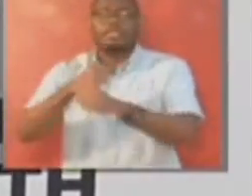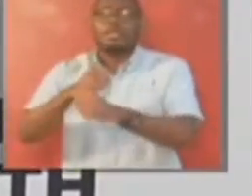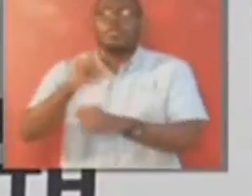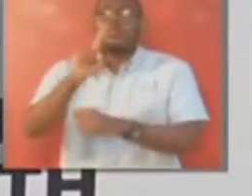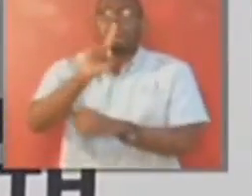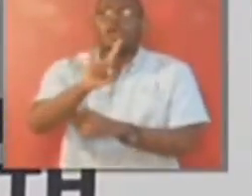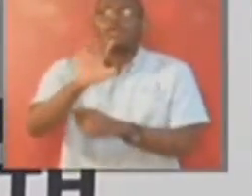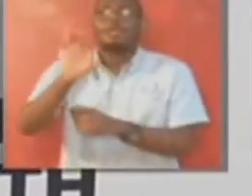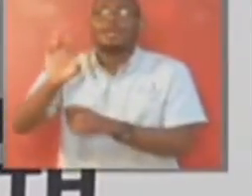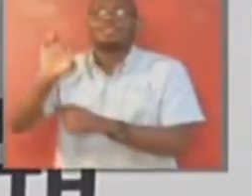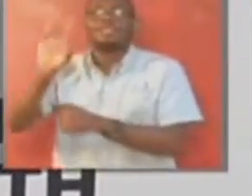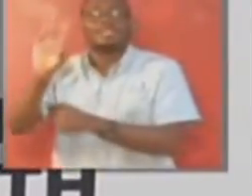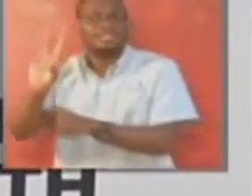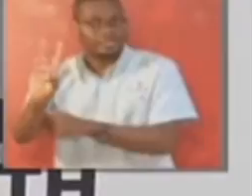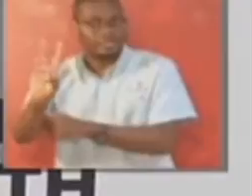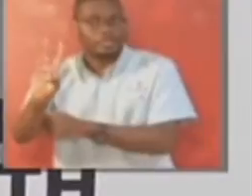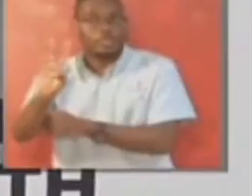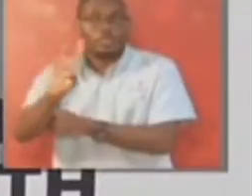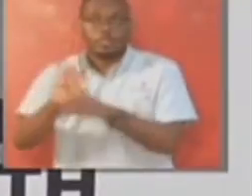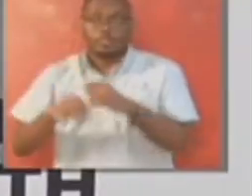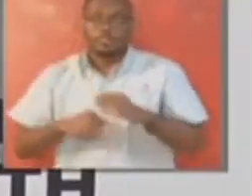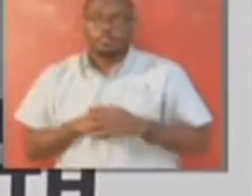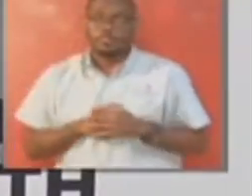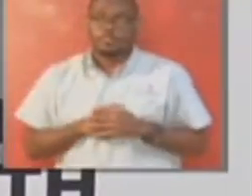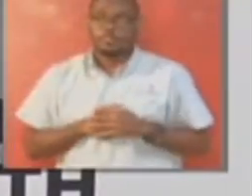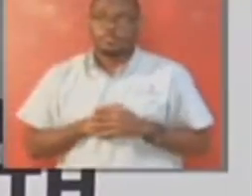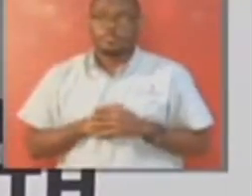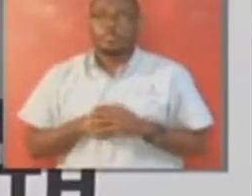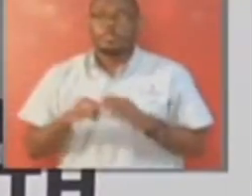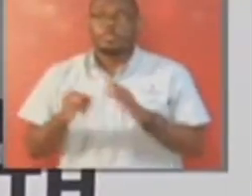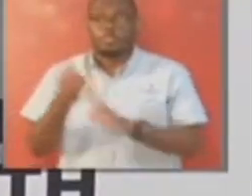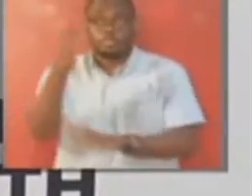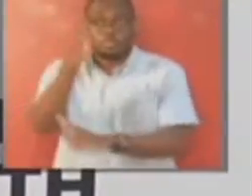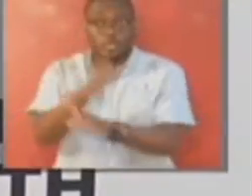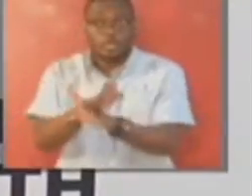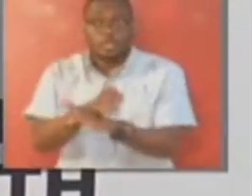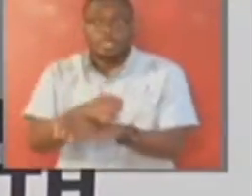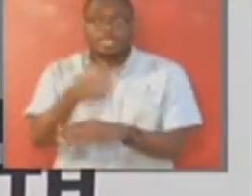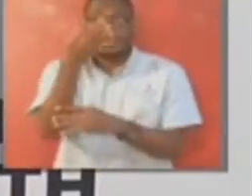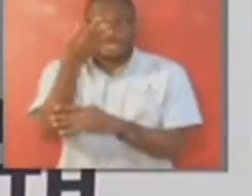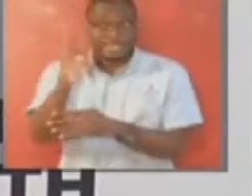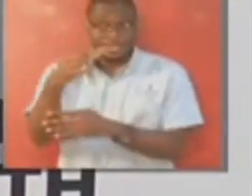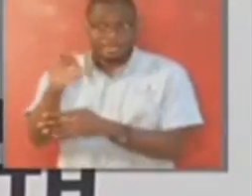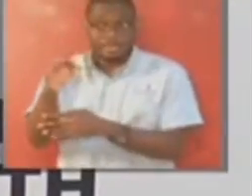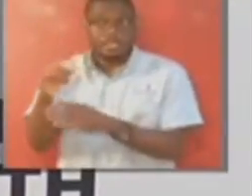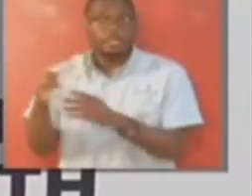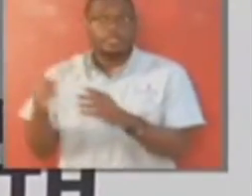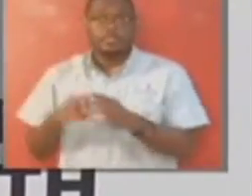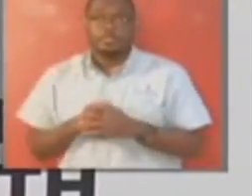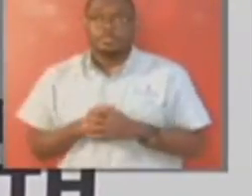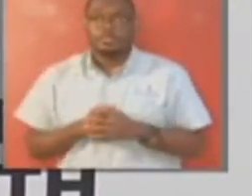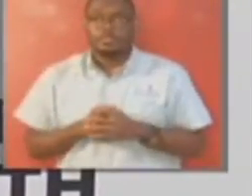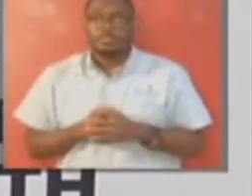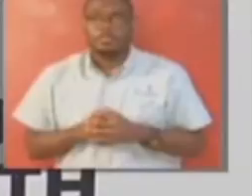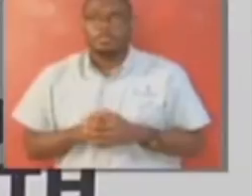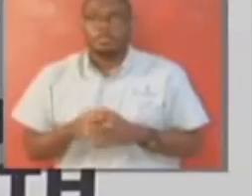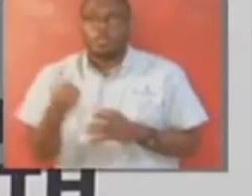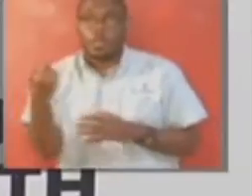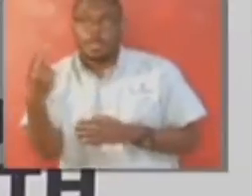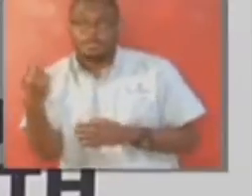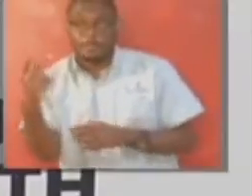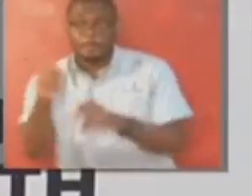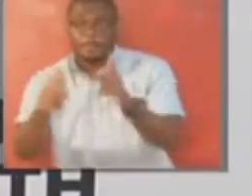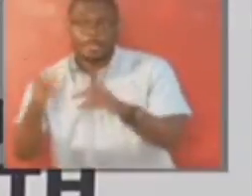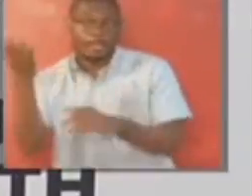196. If I can go month to month, June 19, we had 2019, there were 12 persons. June